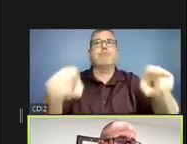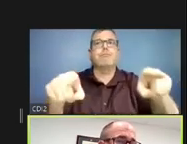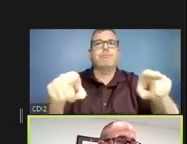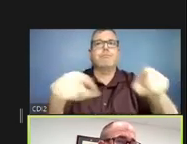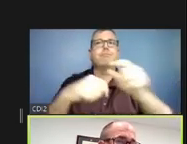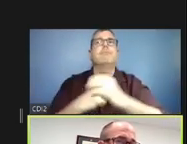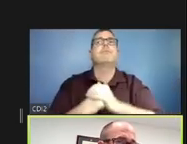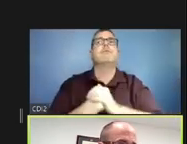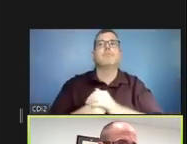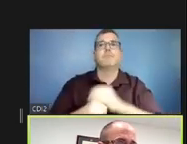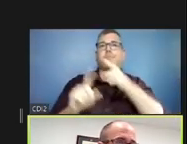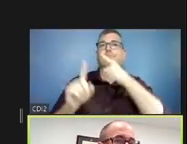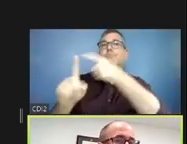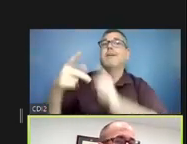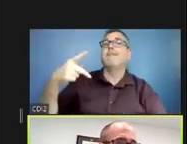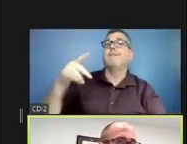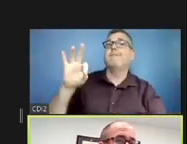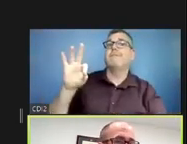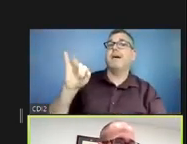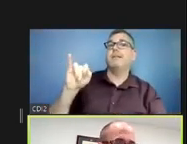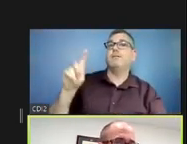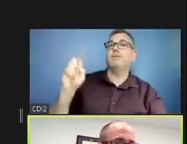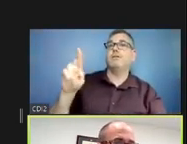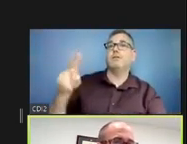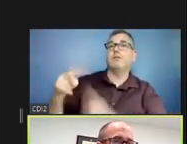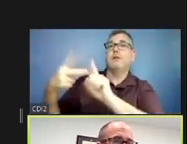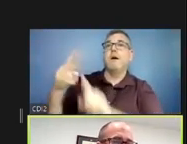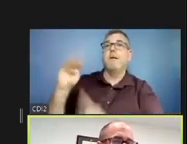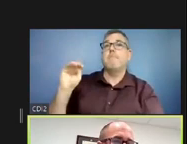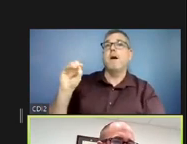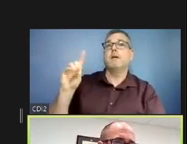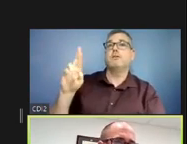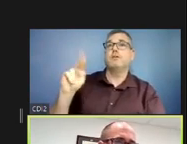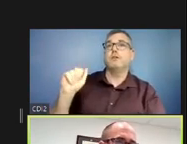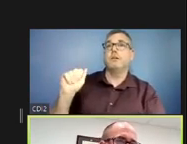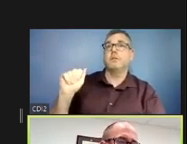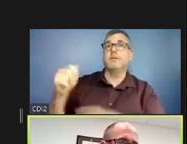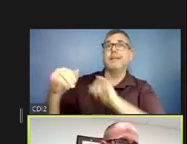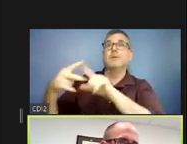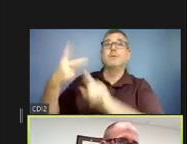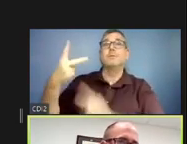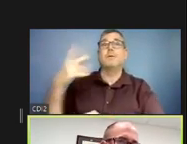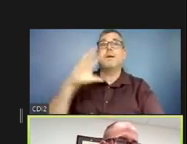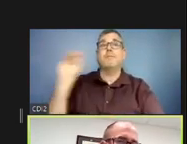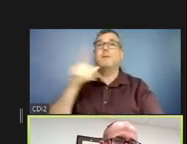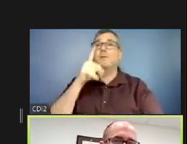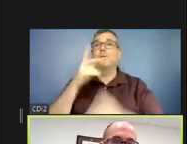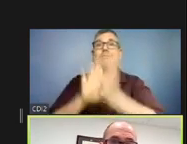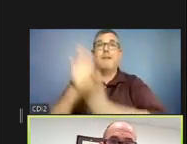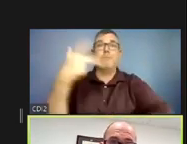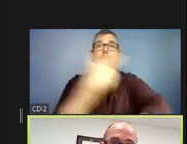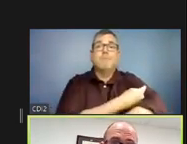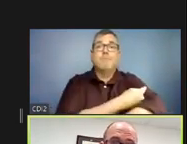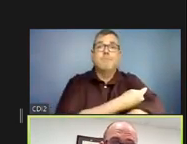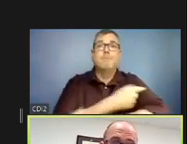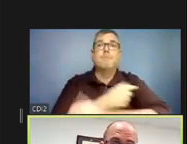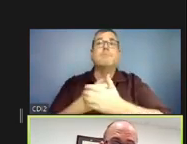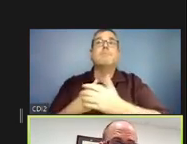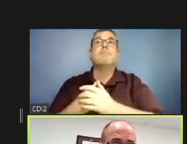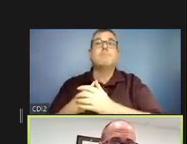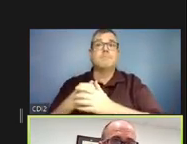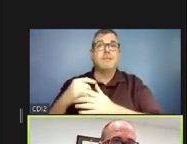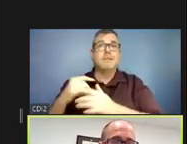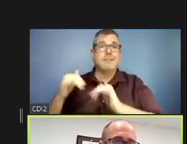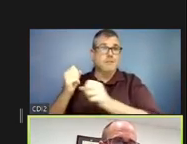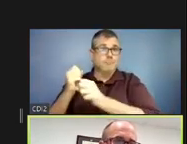or not it was going to be approved, backed it and was producing it in mass quantities, so that once it was approved